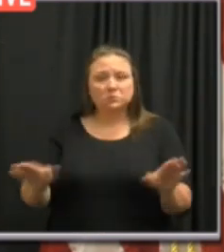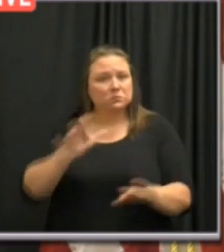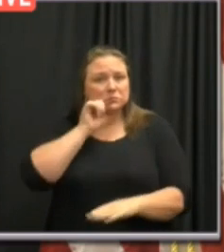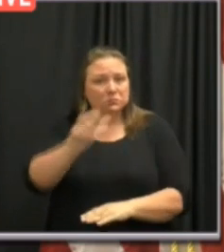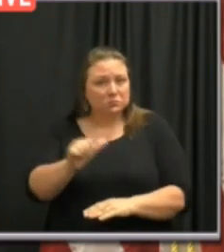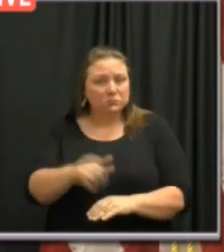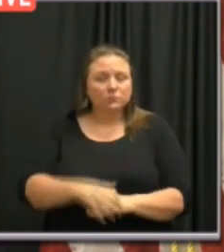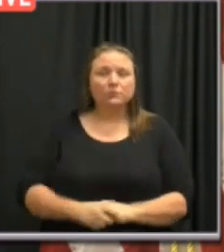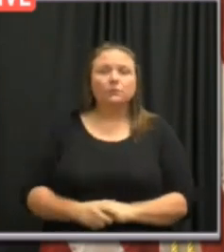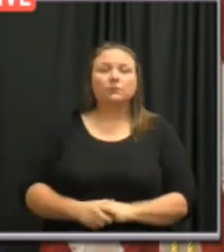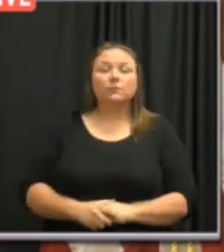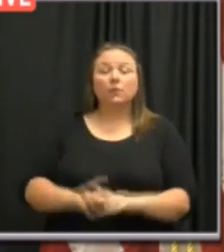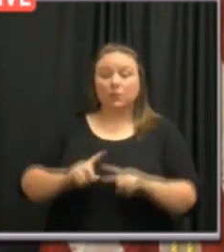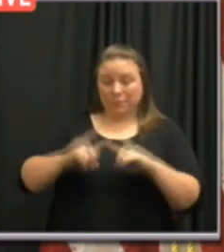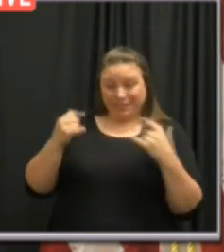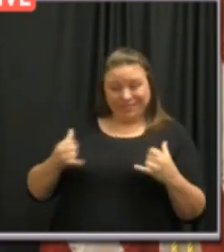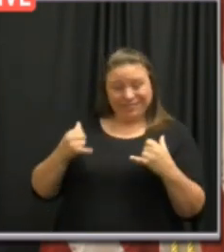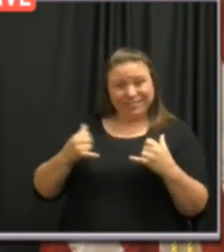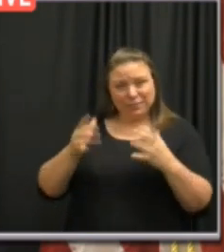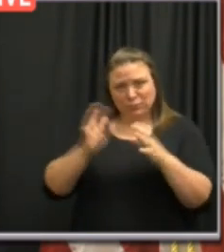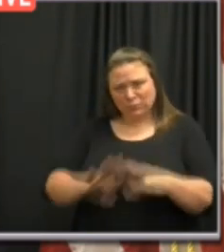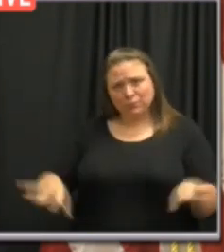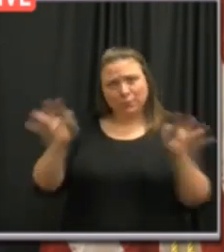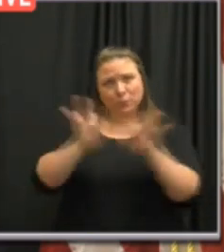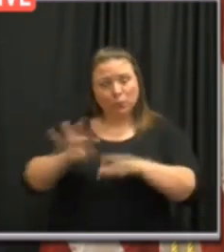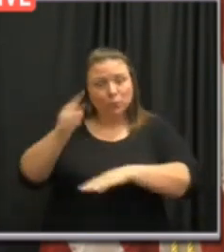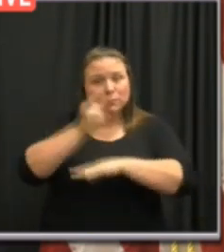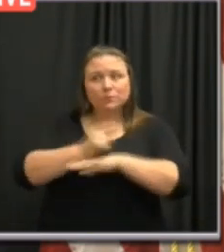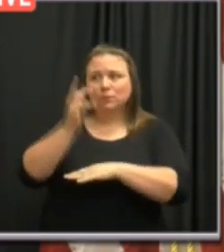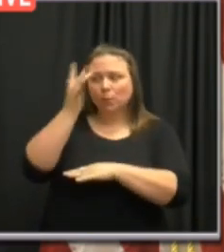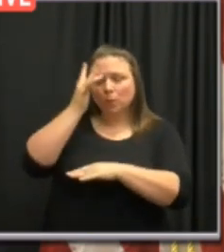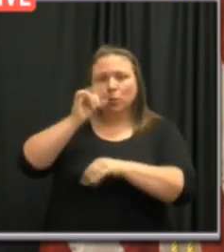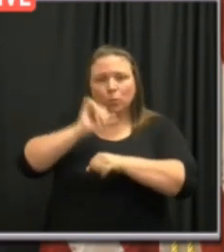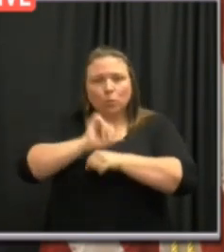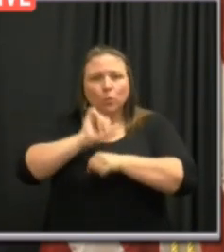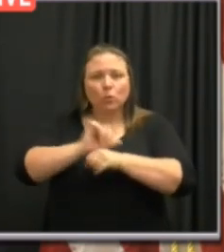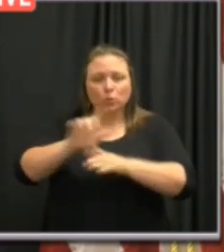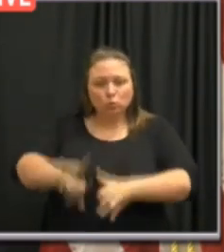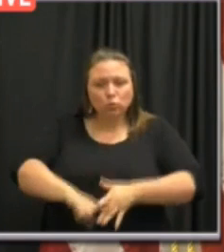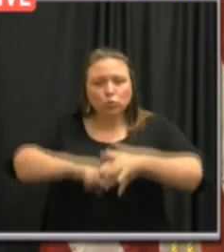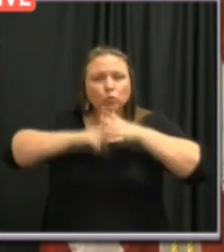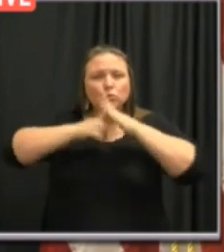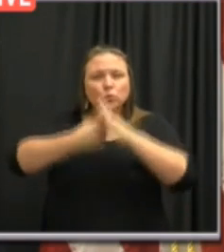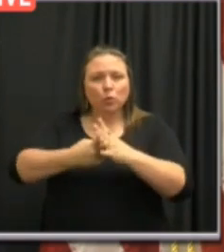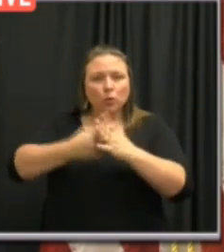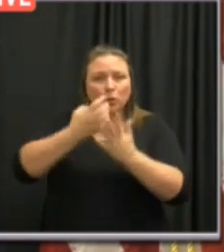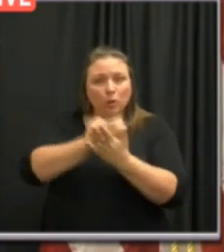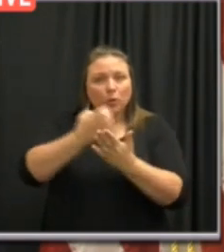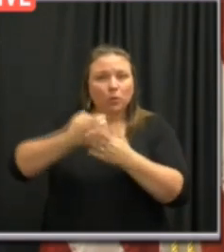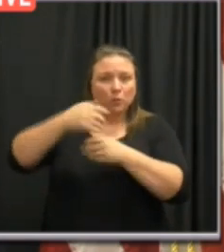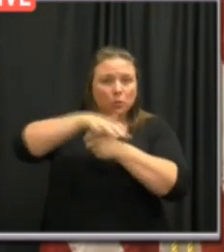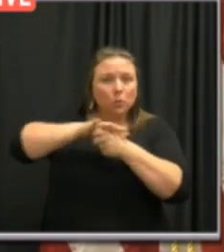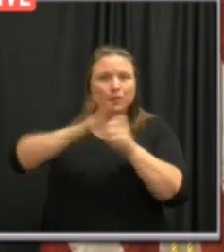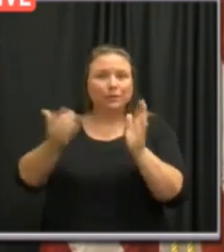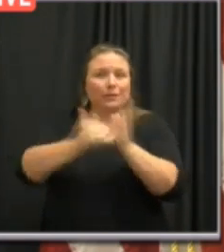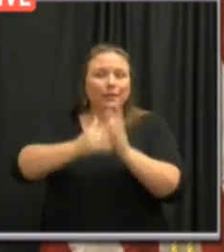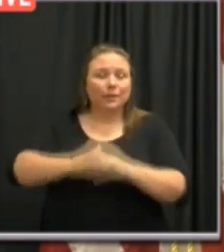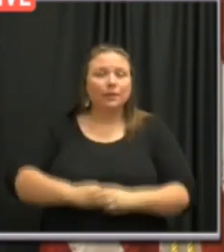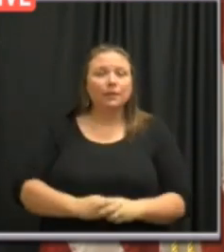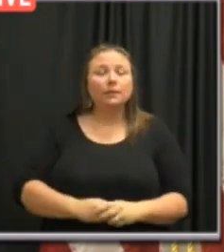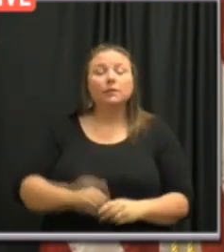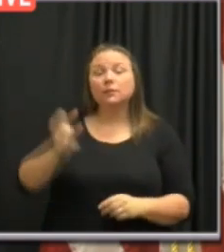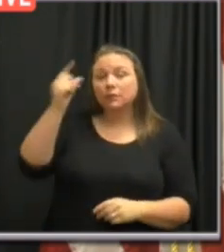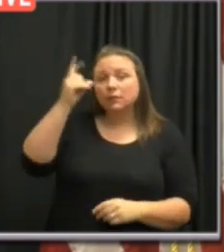community. But today marks an important day as we work to safely restart our local economy. But we